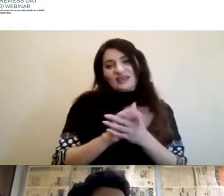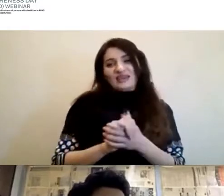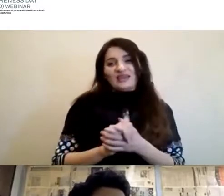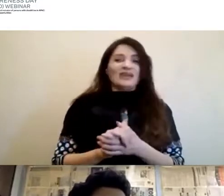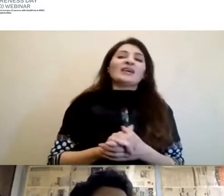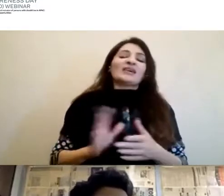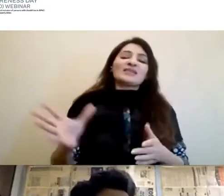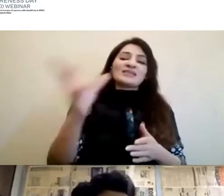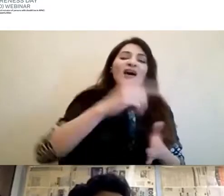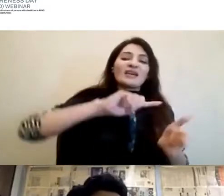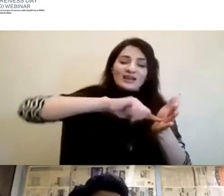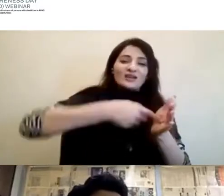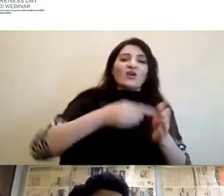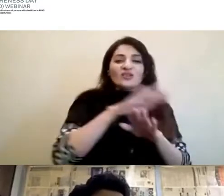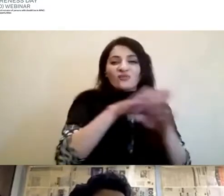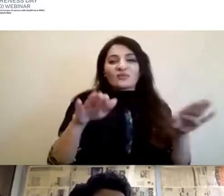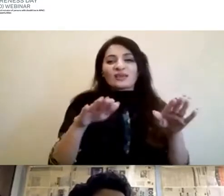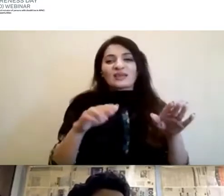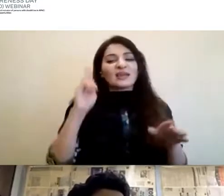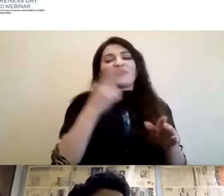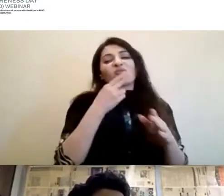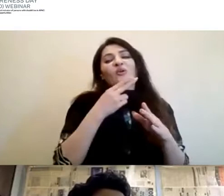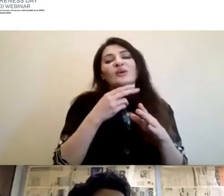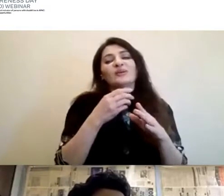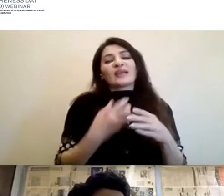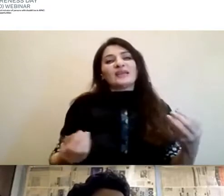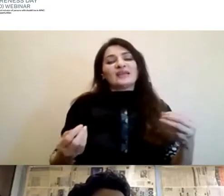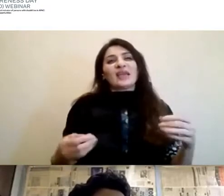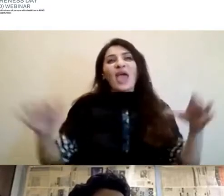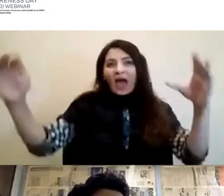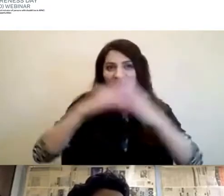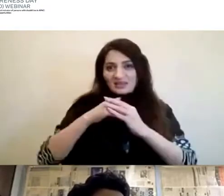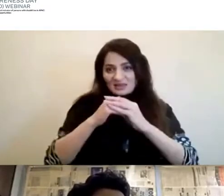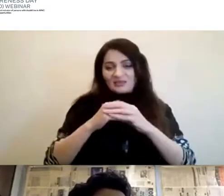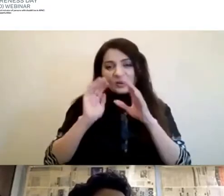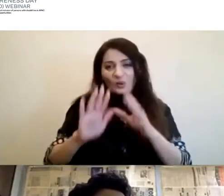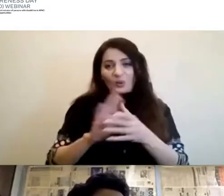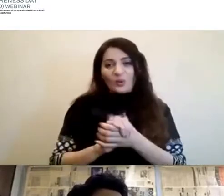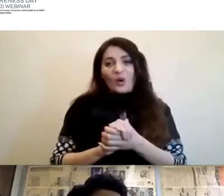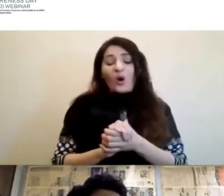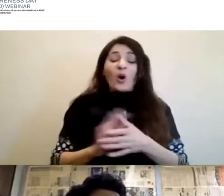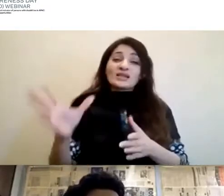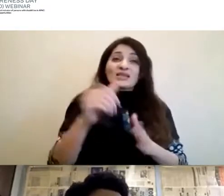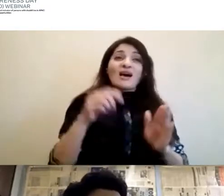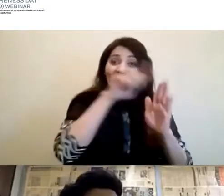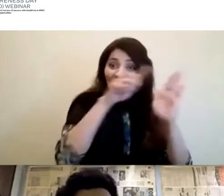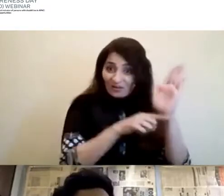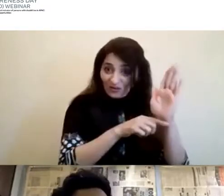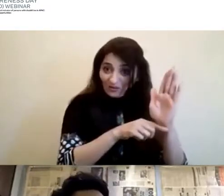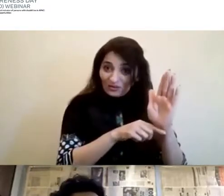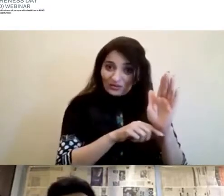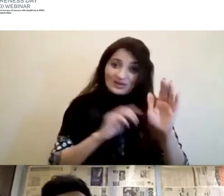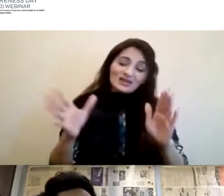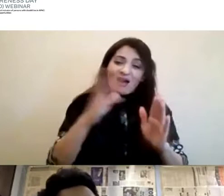platforms will be accessible for the deaf community and providing all content such as video, text content into sign language.